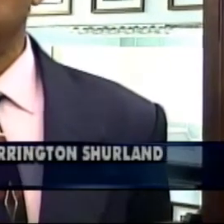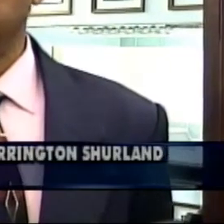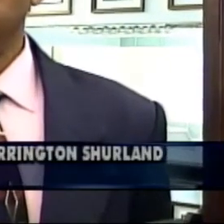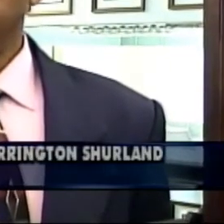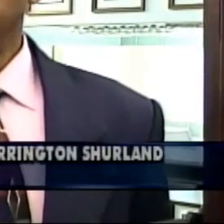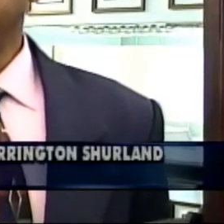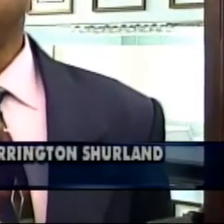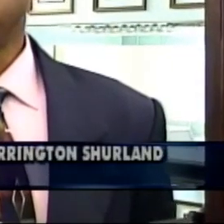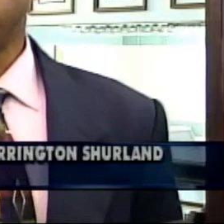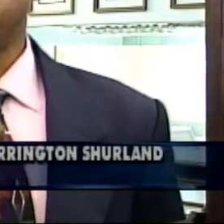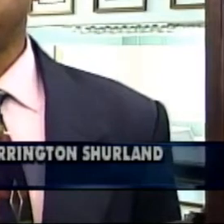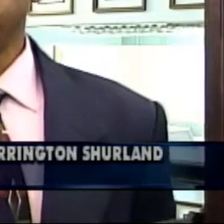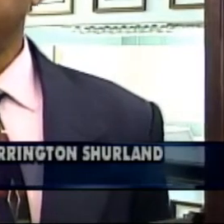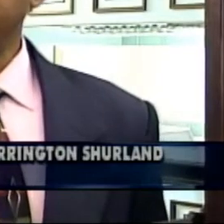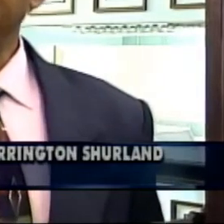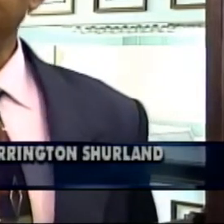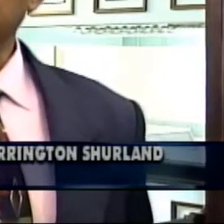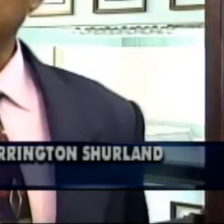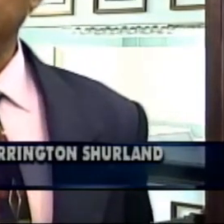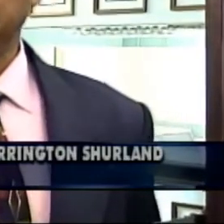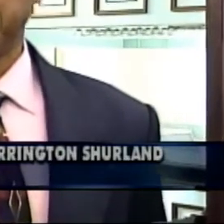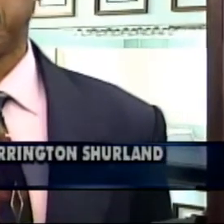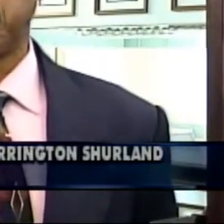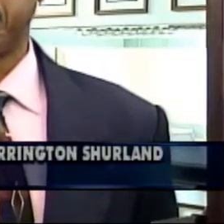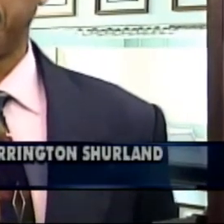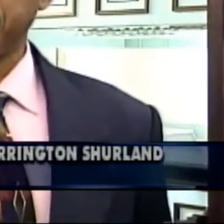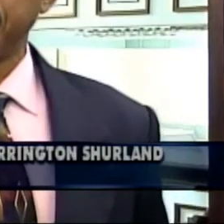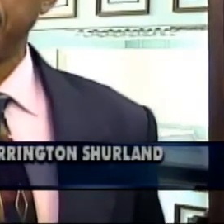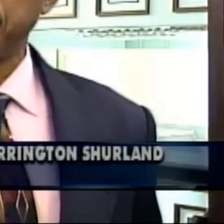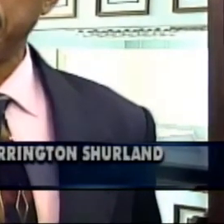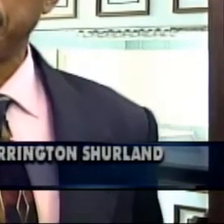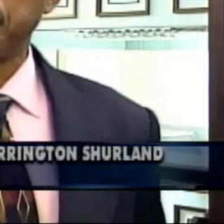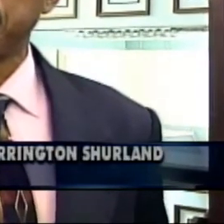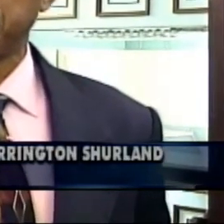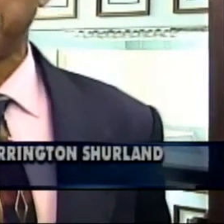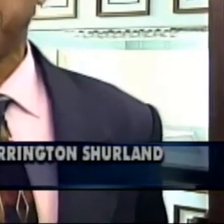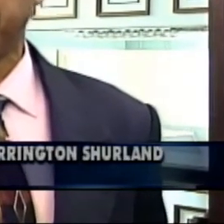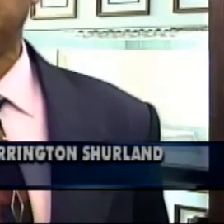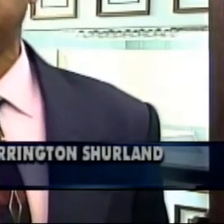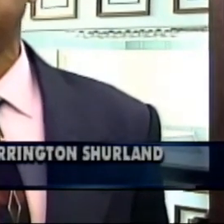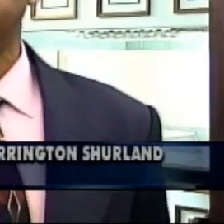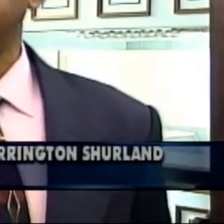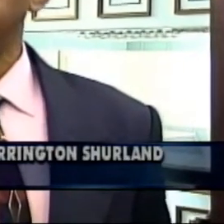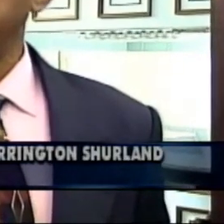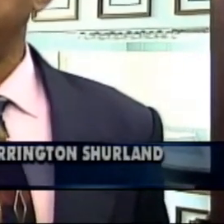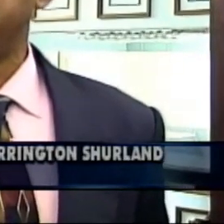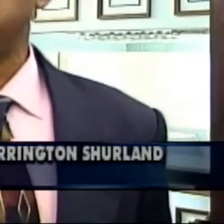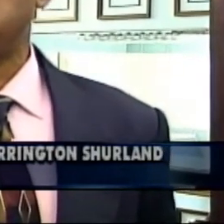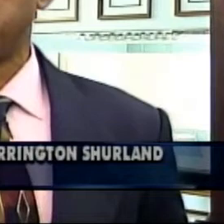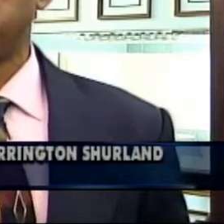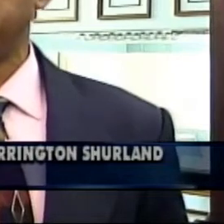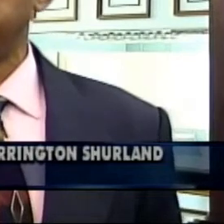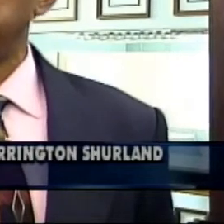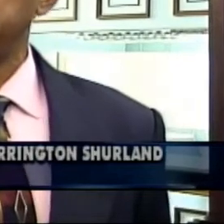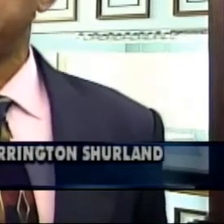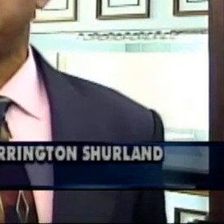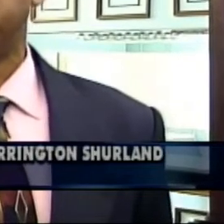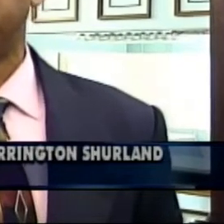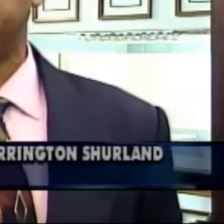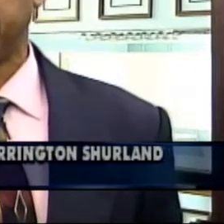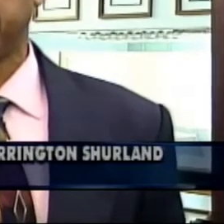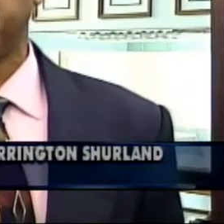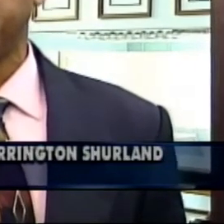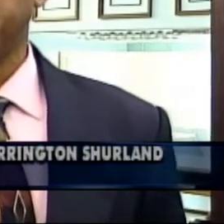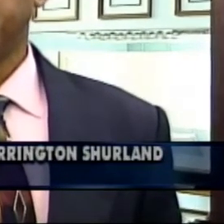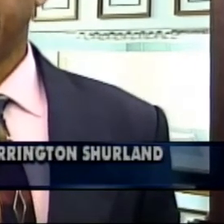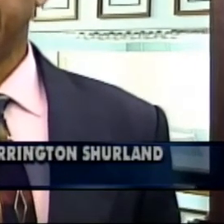cooperation, whether it is cooperation at the international level or cooperation at the regional or sub-regional level. We have to cooperate in order to combat